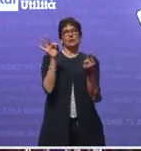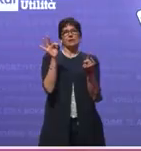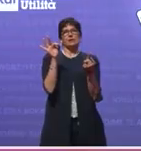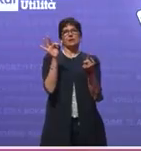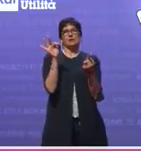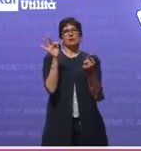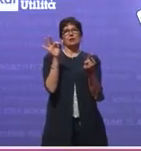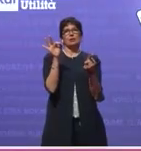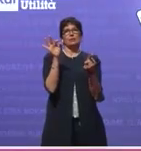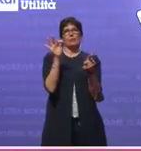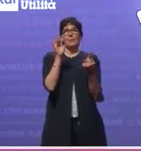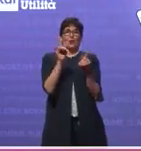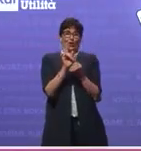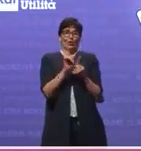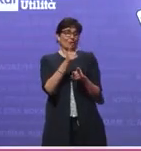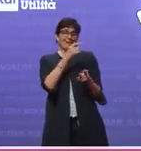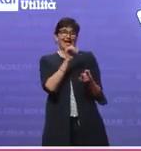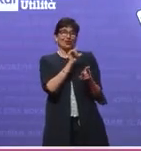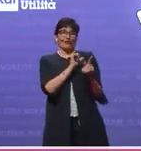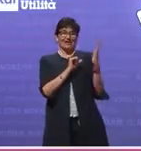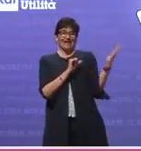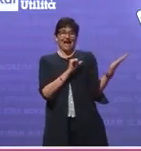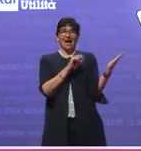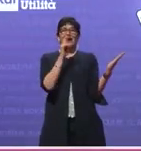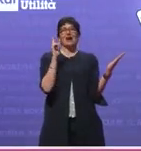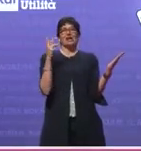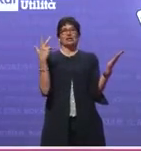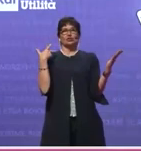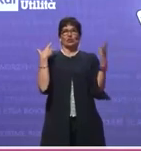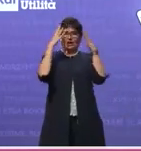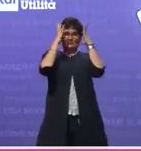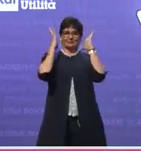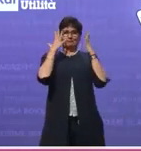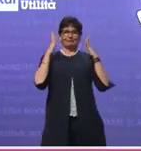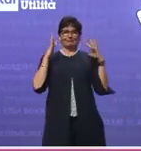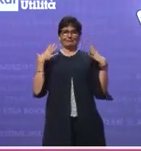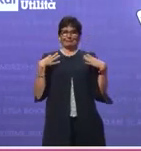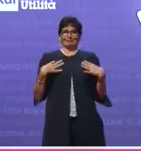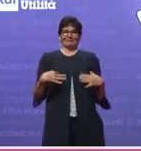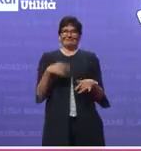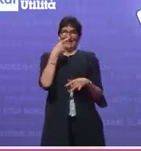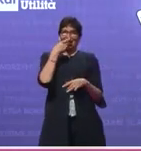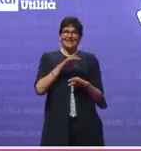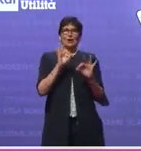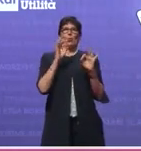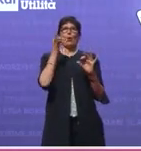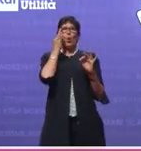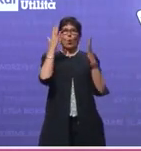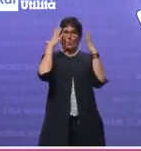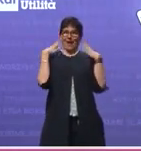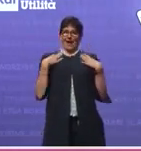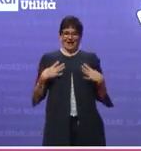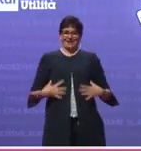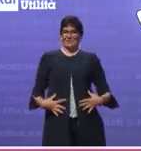very human-like attributes. Physical embodiment, general purpose humanoid robots now can